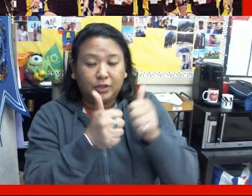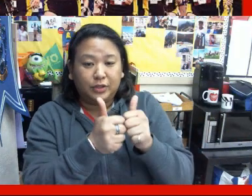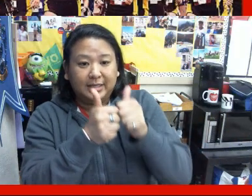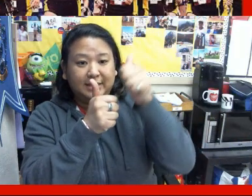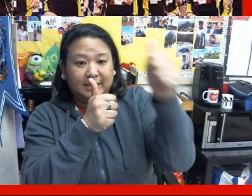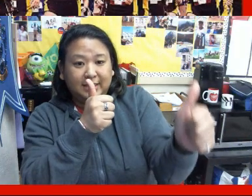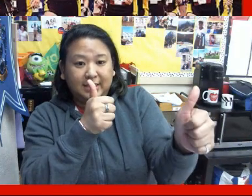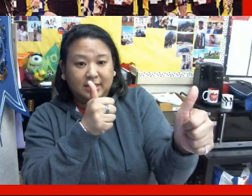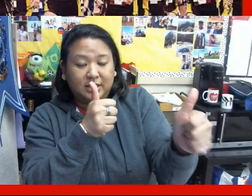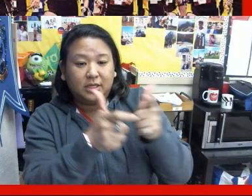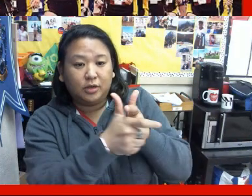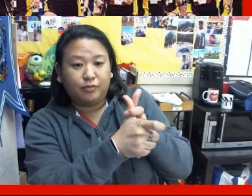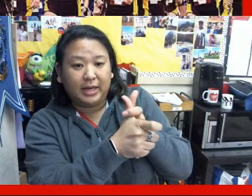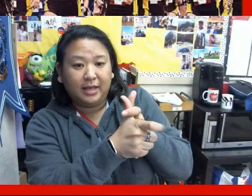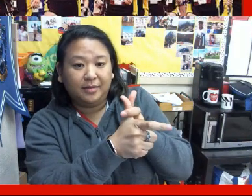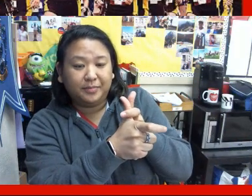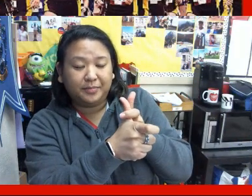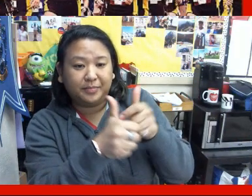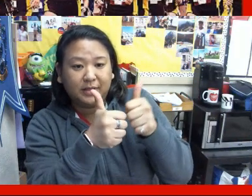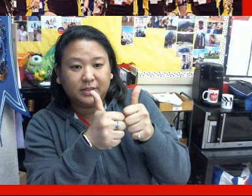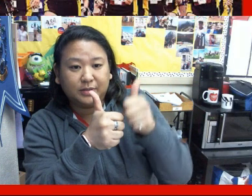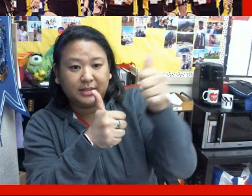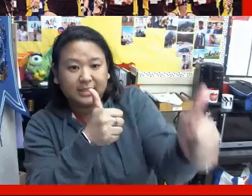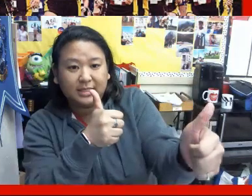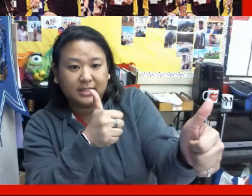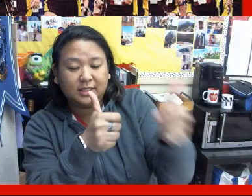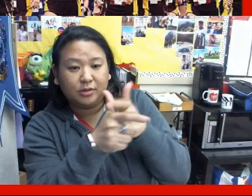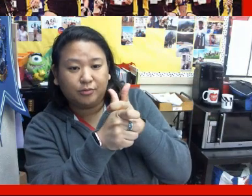Cross country is distance running.